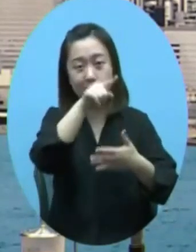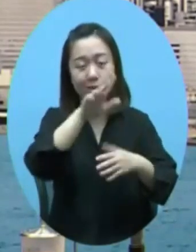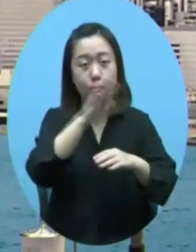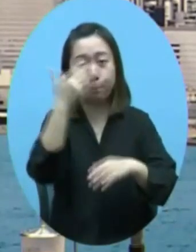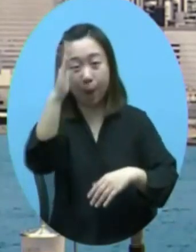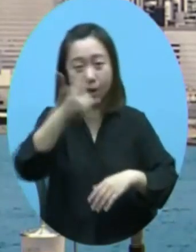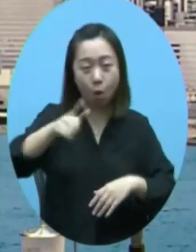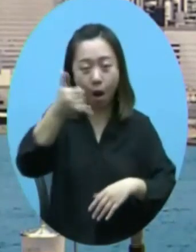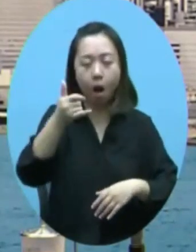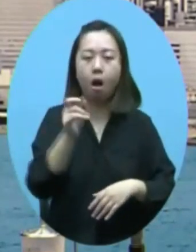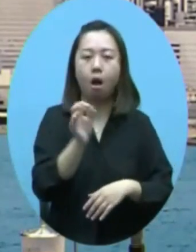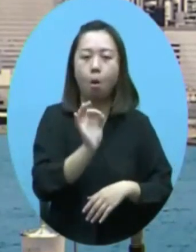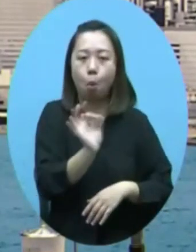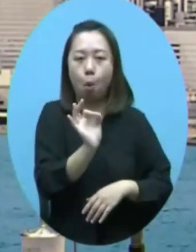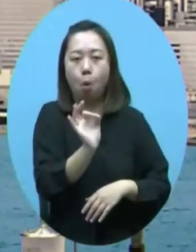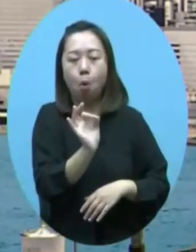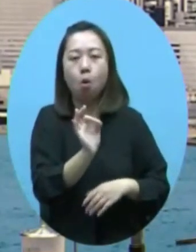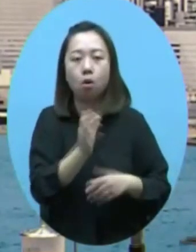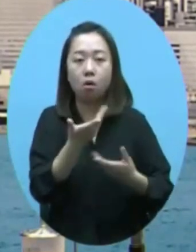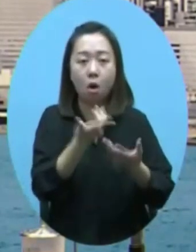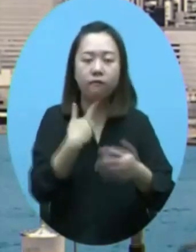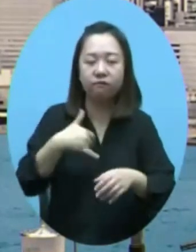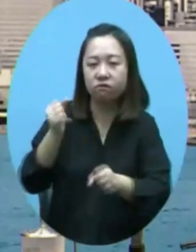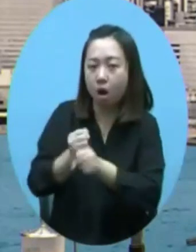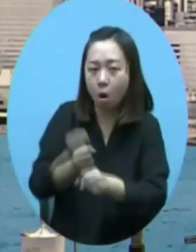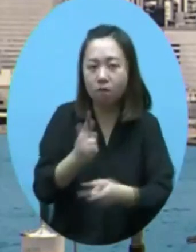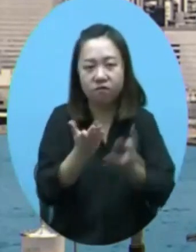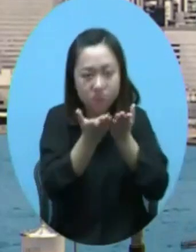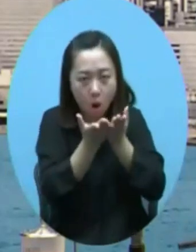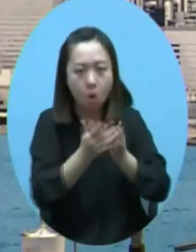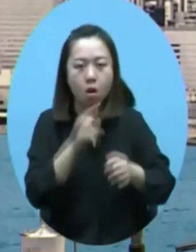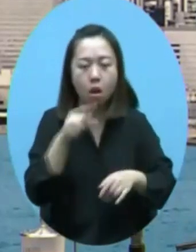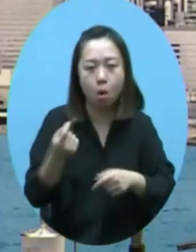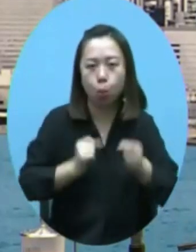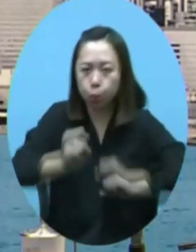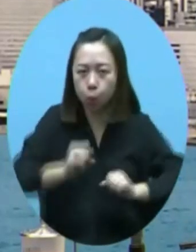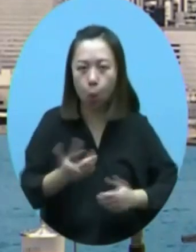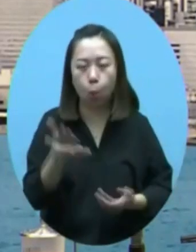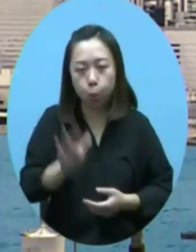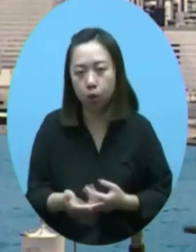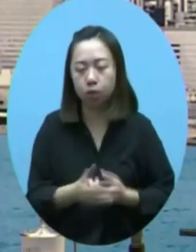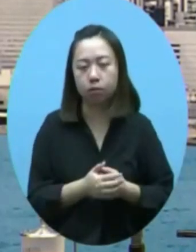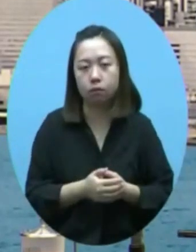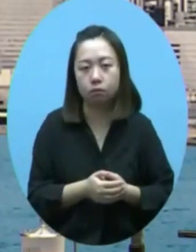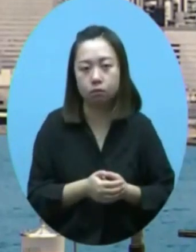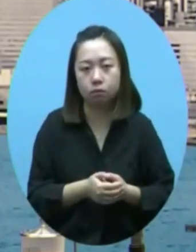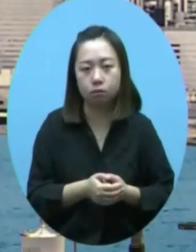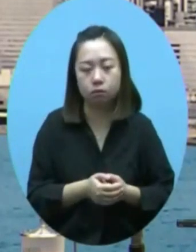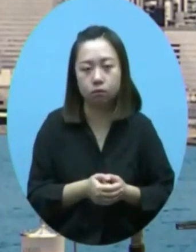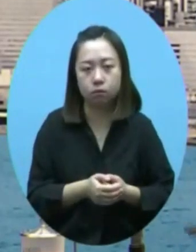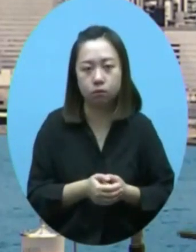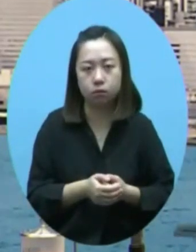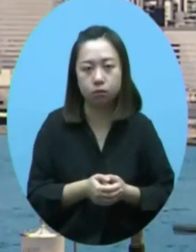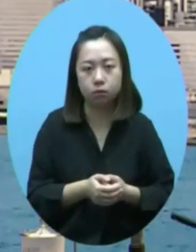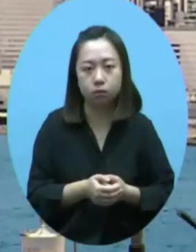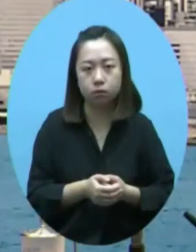banning or locking down the Ming-Chun Health residents. Well, even if they're not moving out, they still get to go to work or go to school and so on.